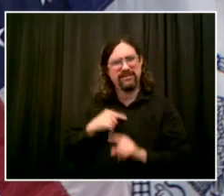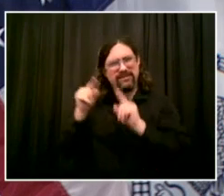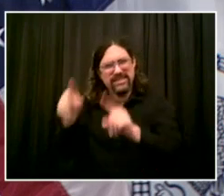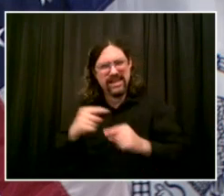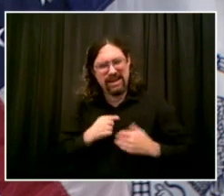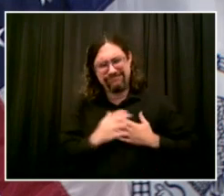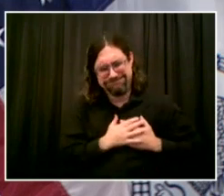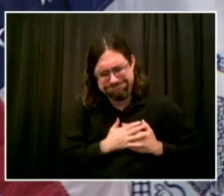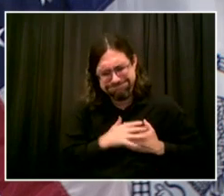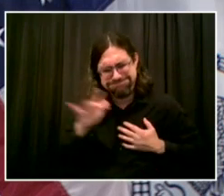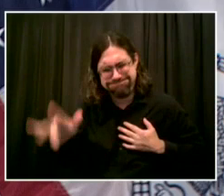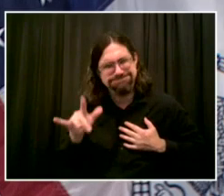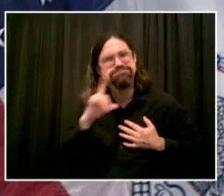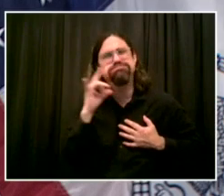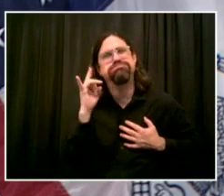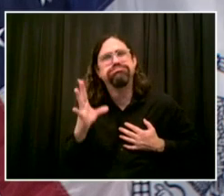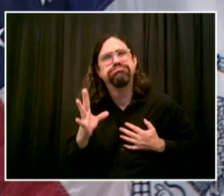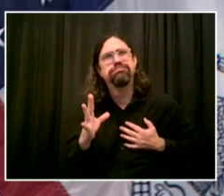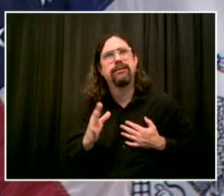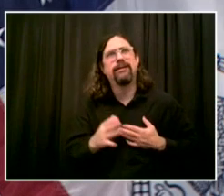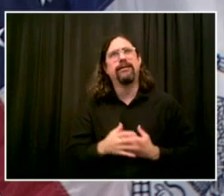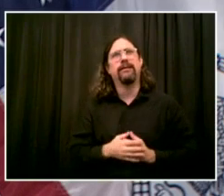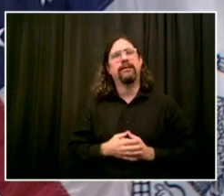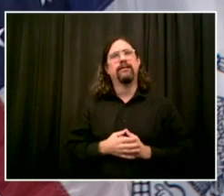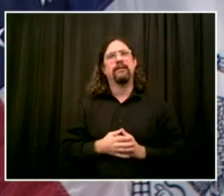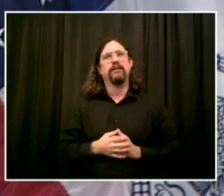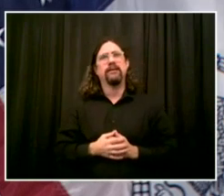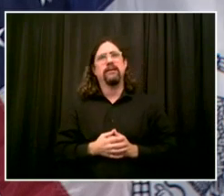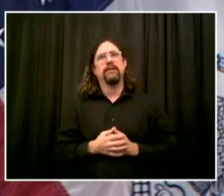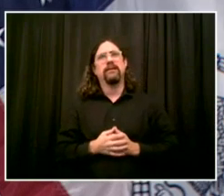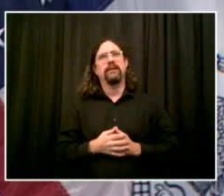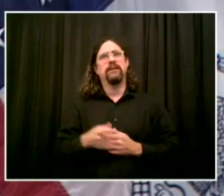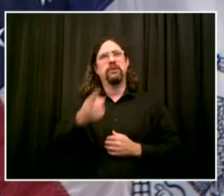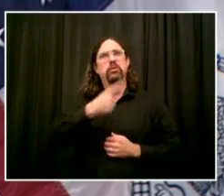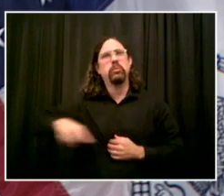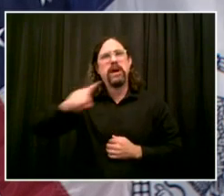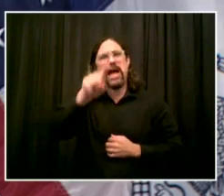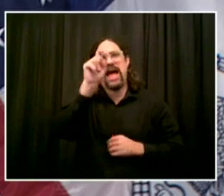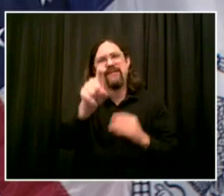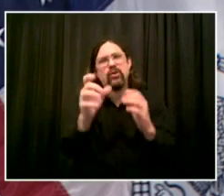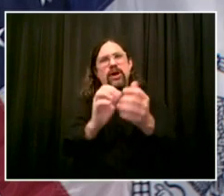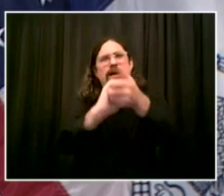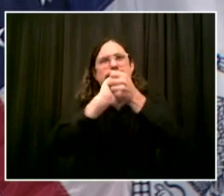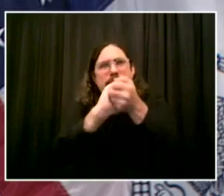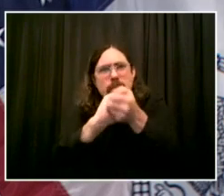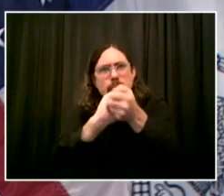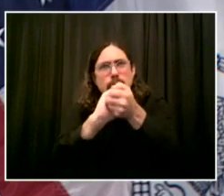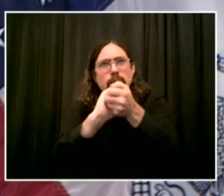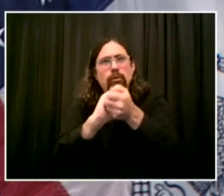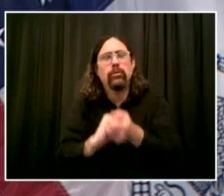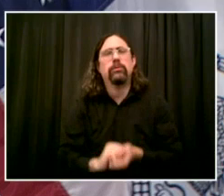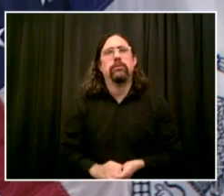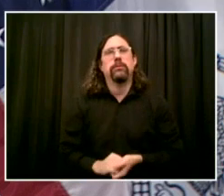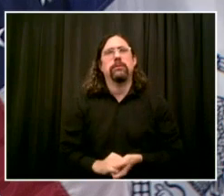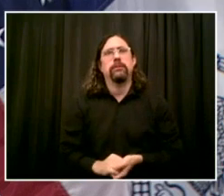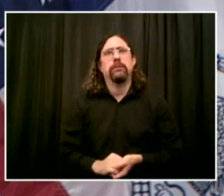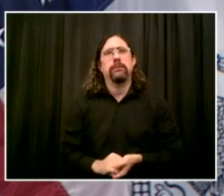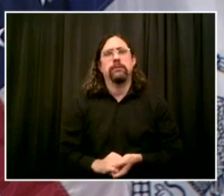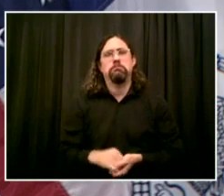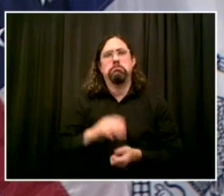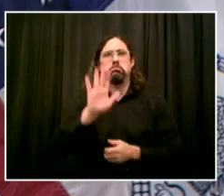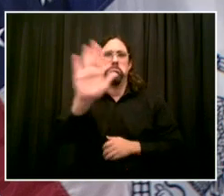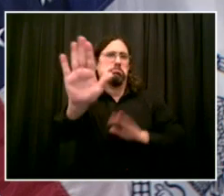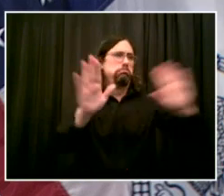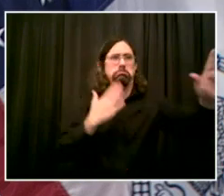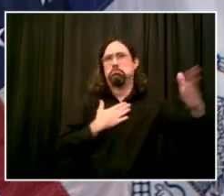you who report the news, please, when all of us make clear that we are resolute in fighting back violence and that we